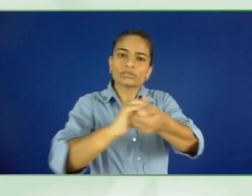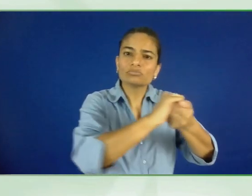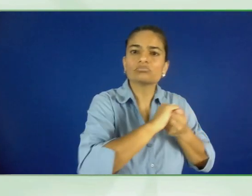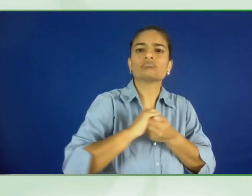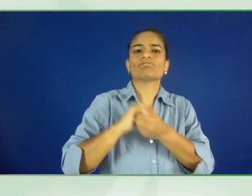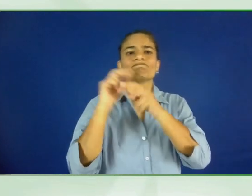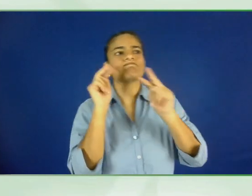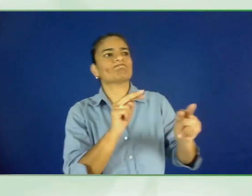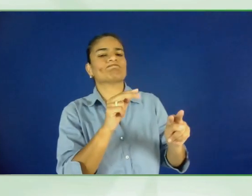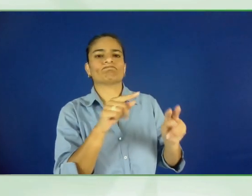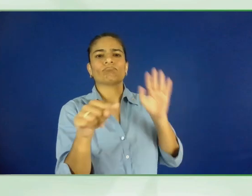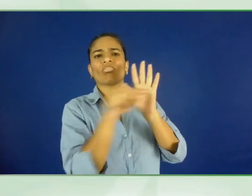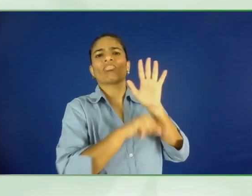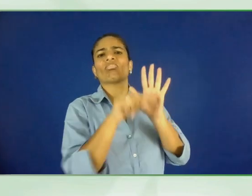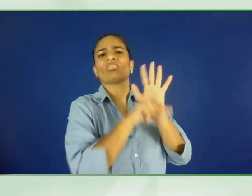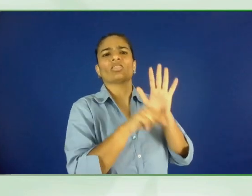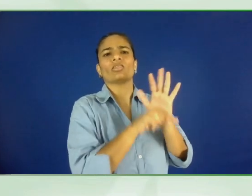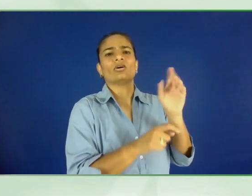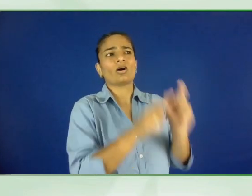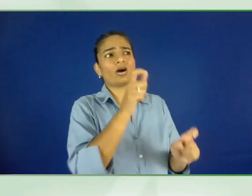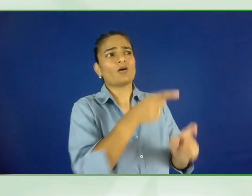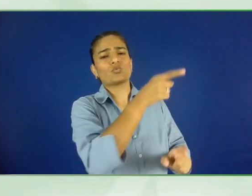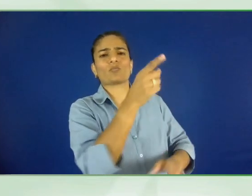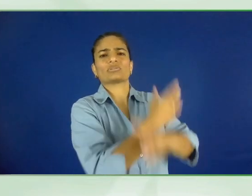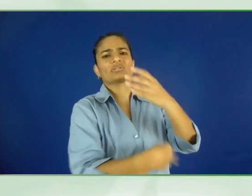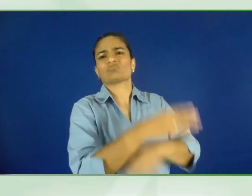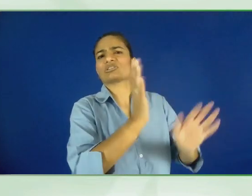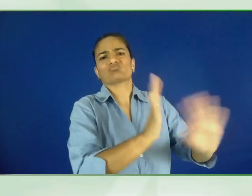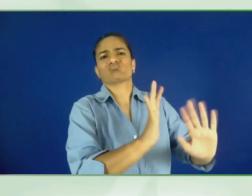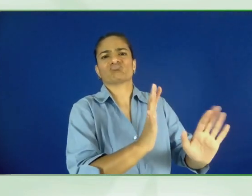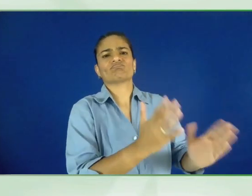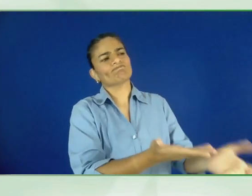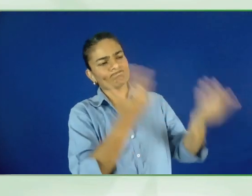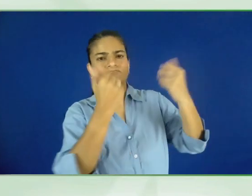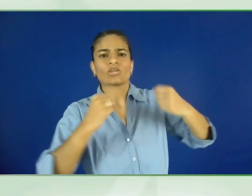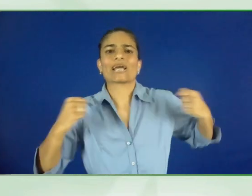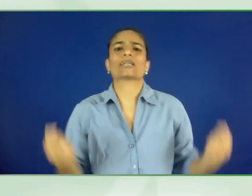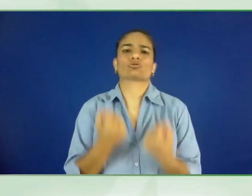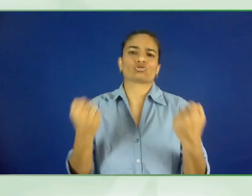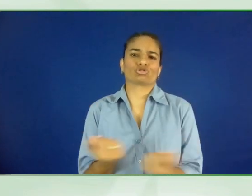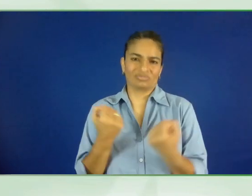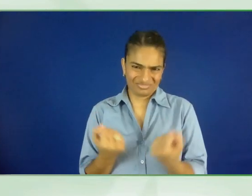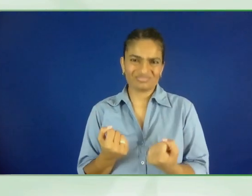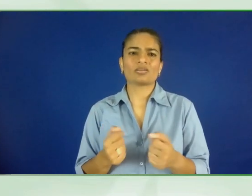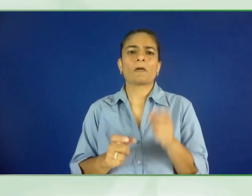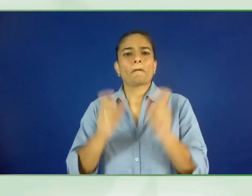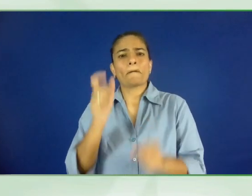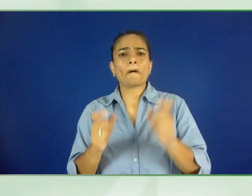as people of action, as people of,